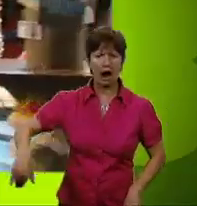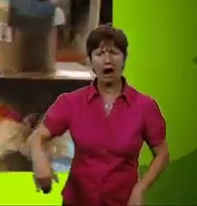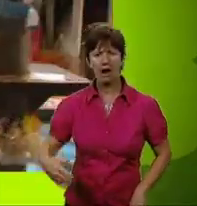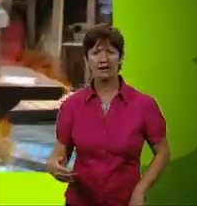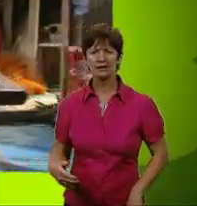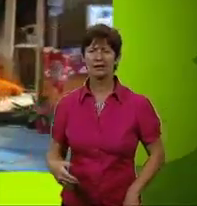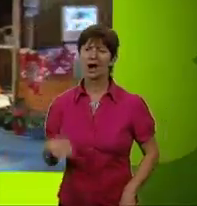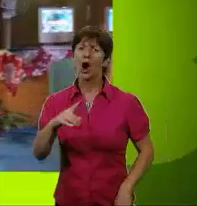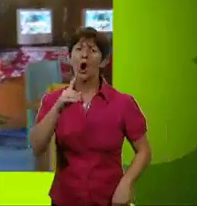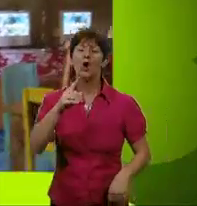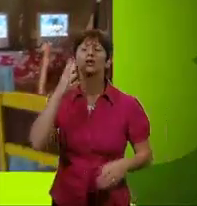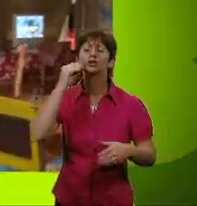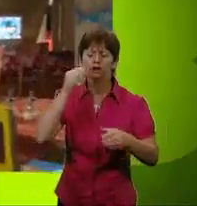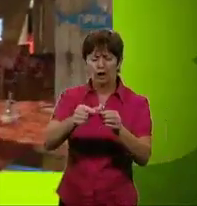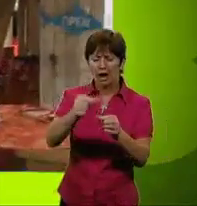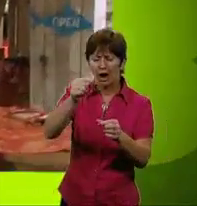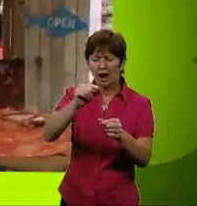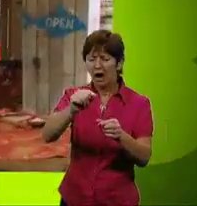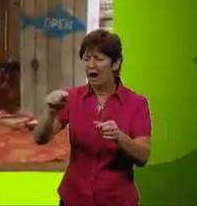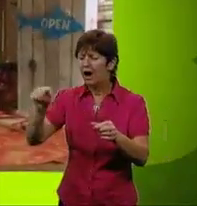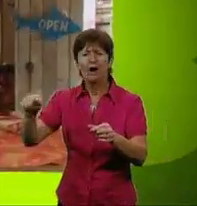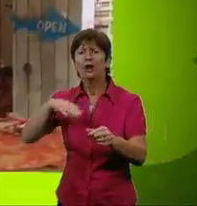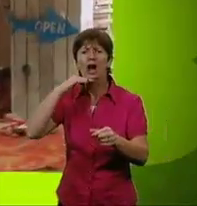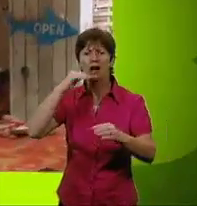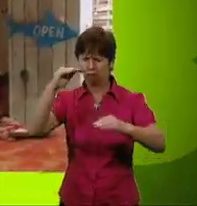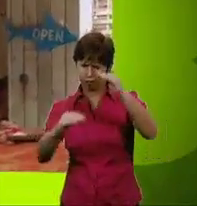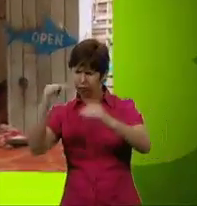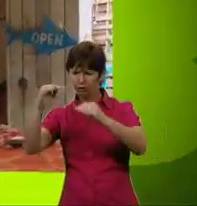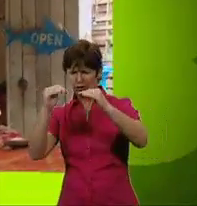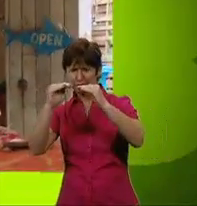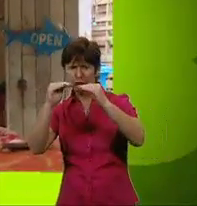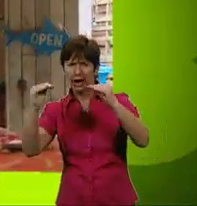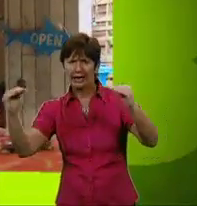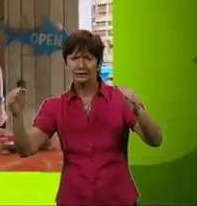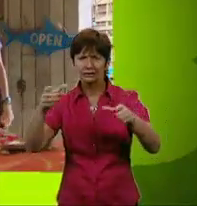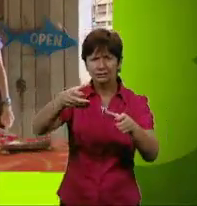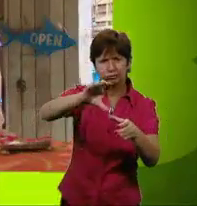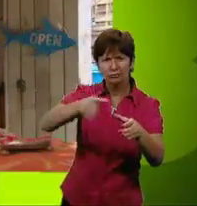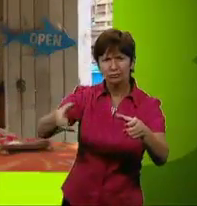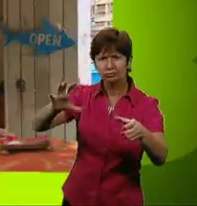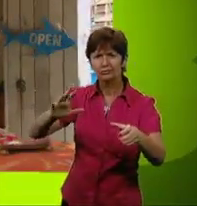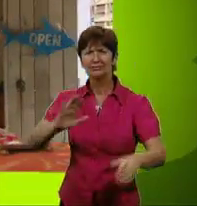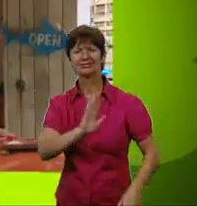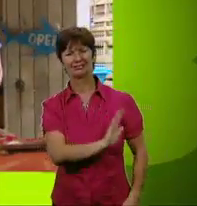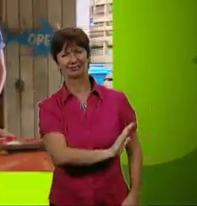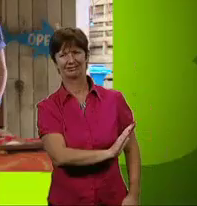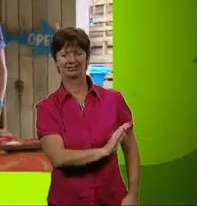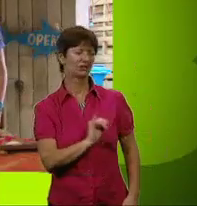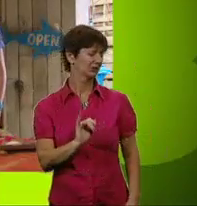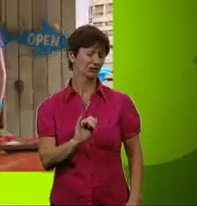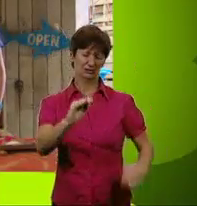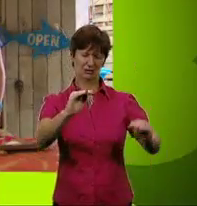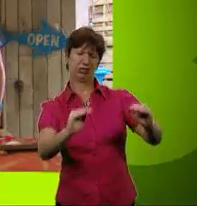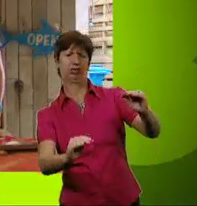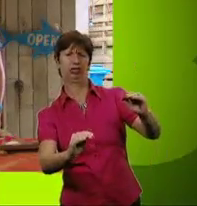Sugar shakers are at different levels. Let me... No. Oh, it's agony, isn't it? No. I'll tell you